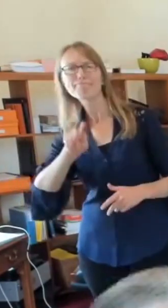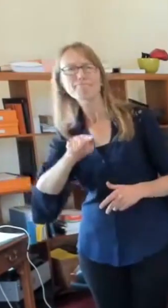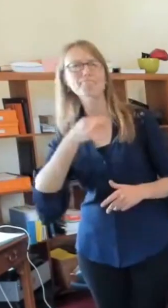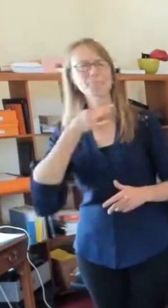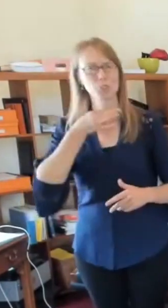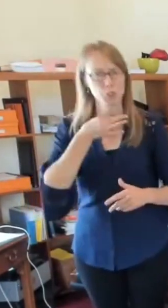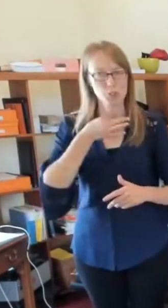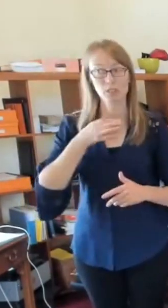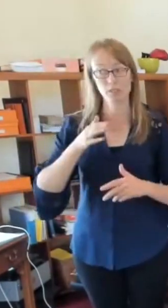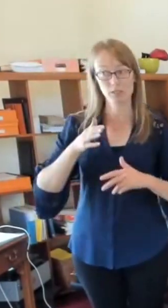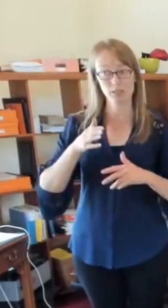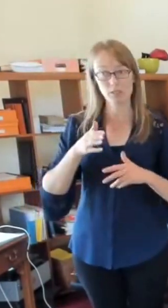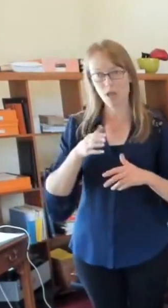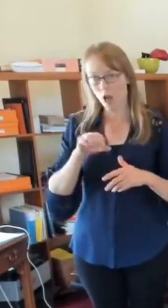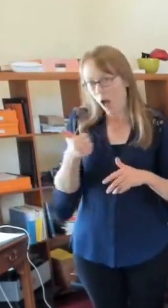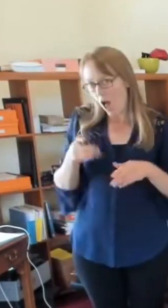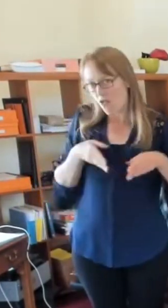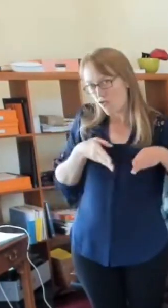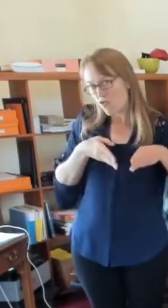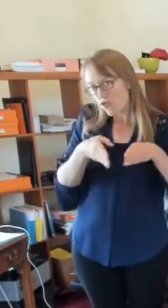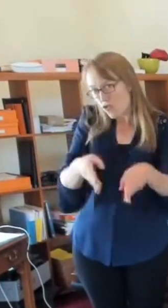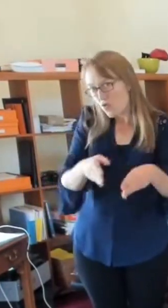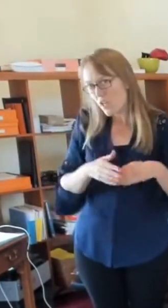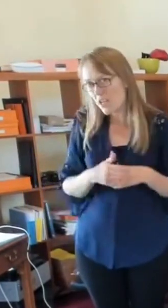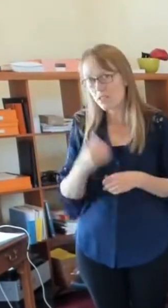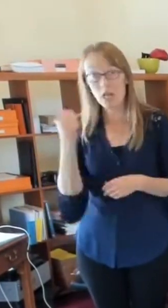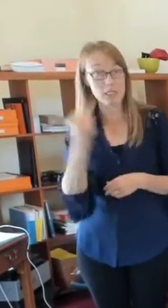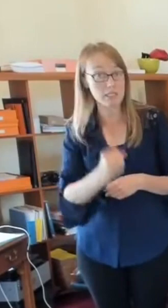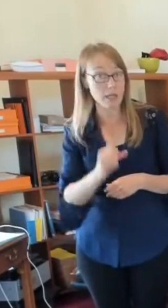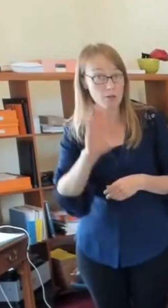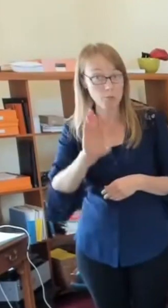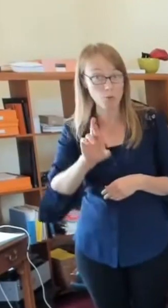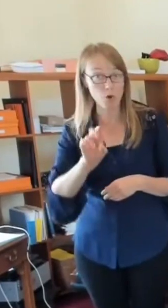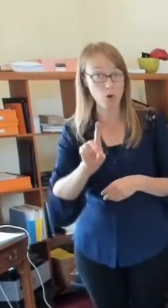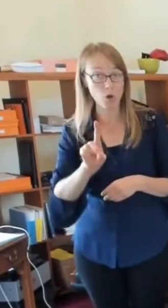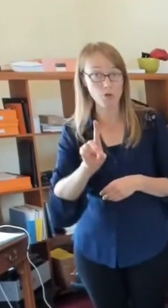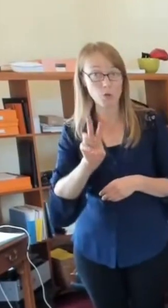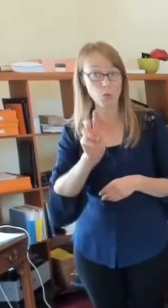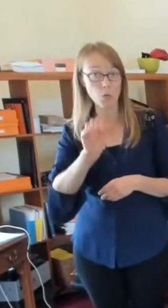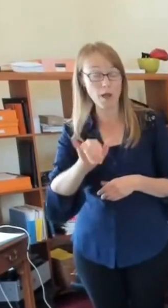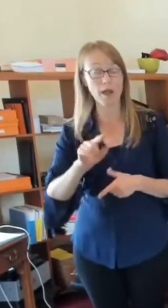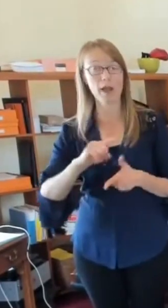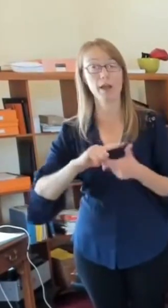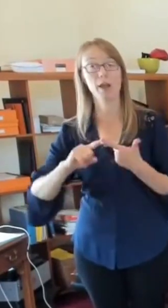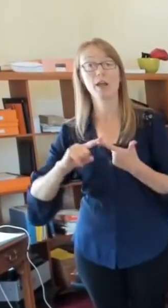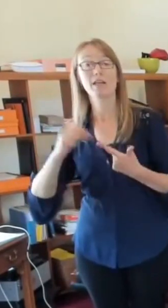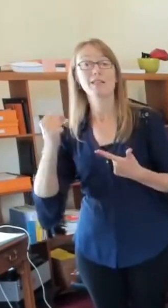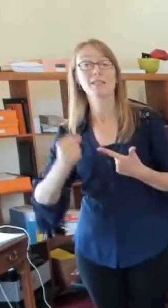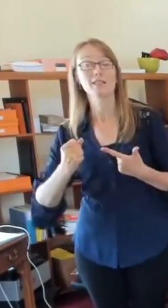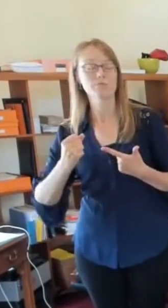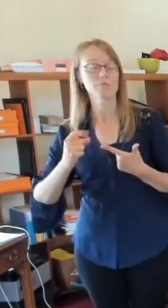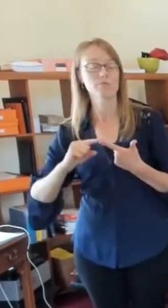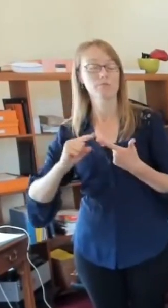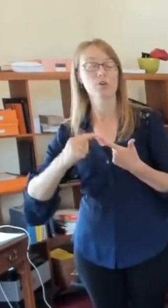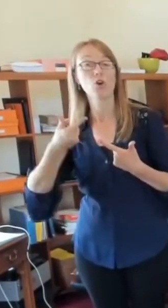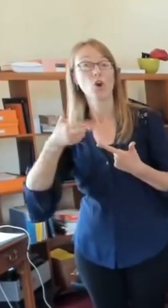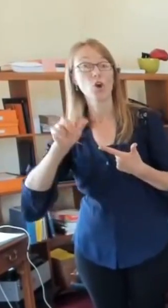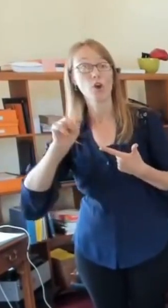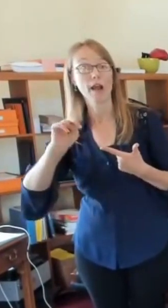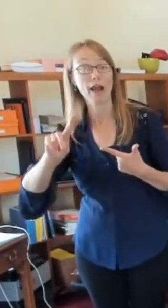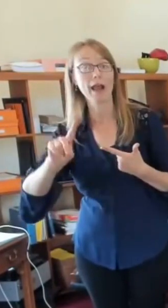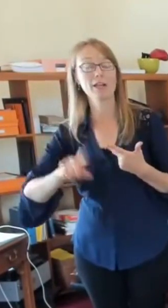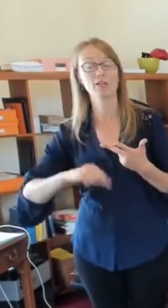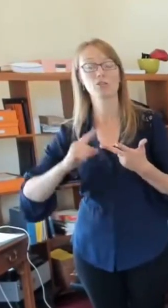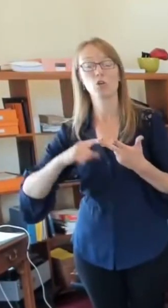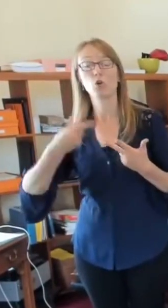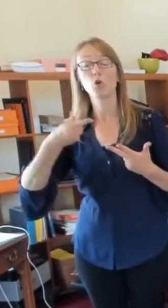of town, like for instance, like South Broadway, Natural Bridge, Grand, Goodfellow. Downtown's getting a lot of attention, but there are